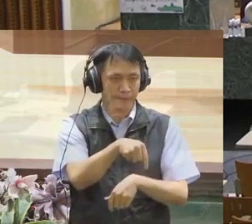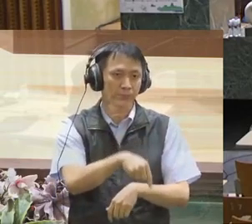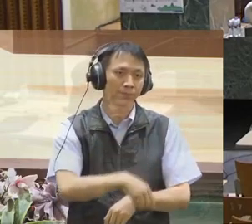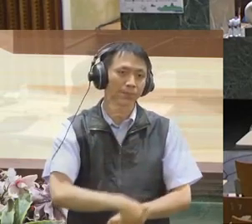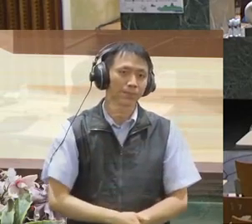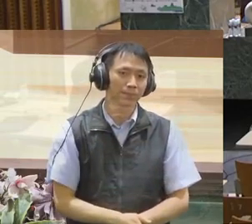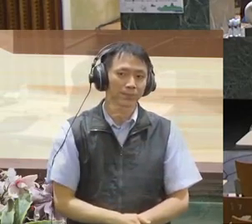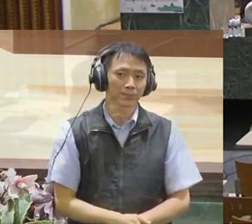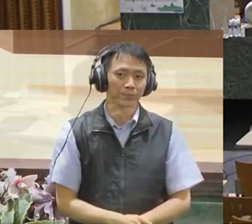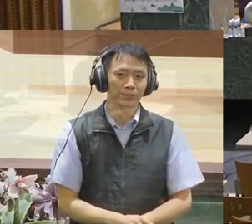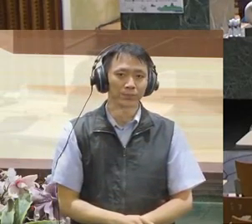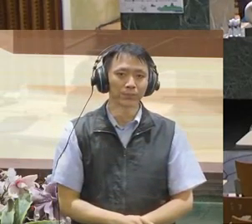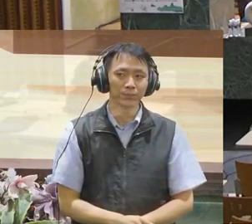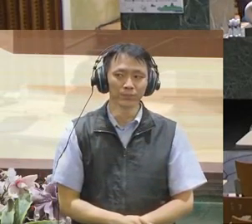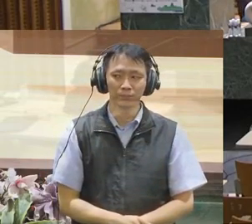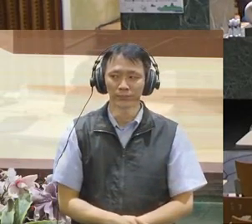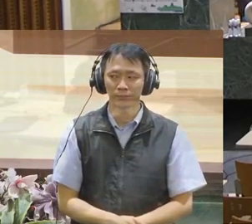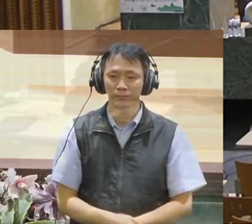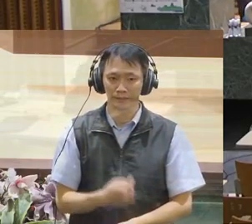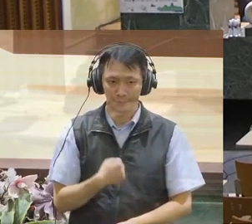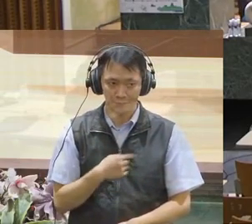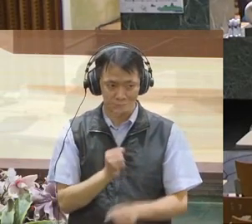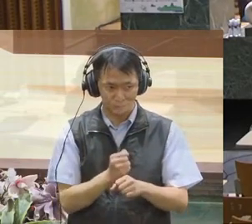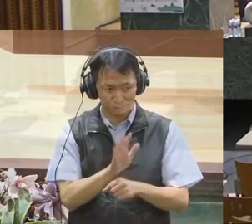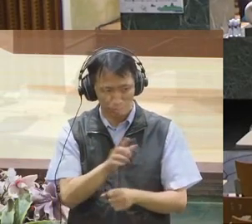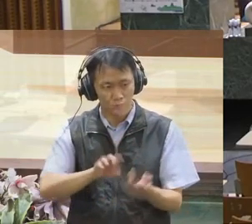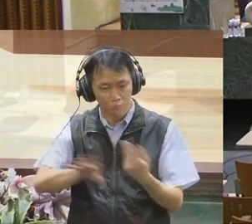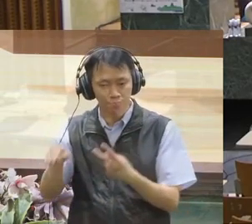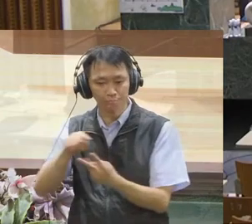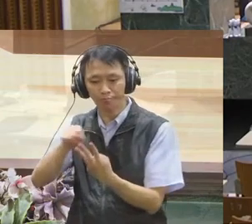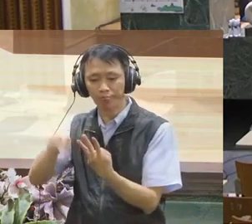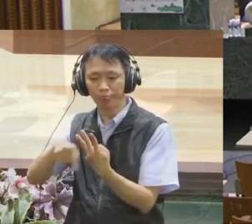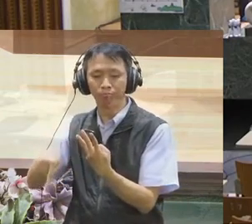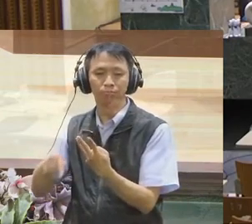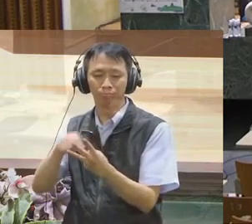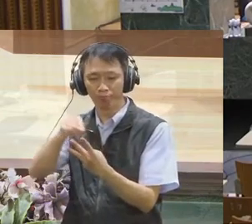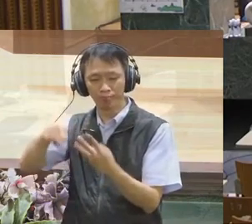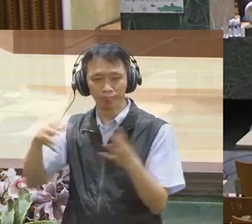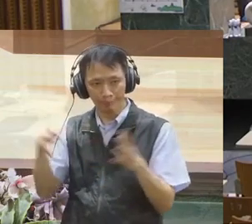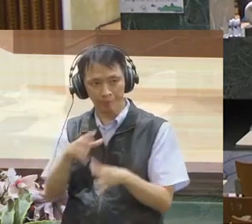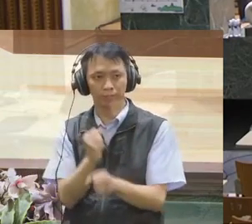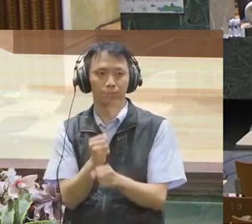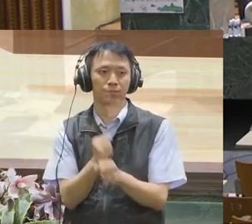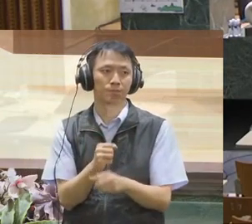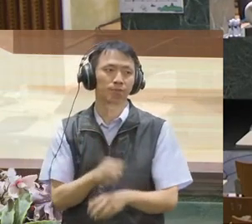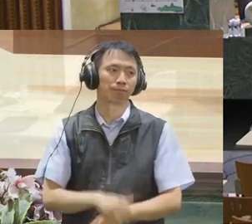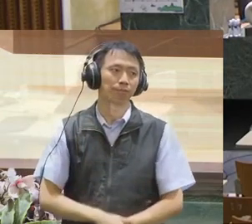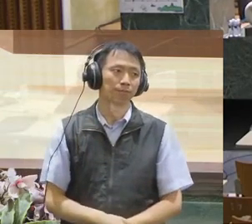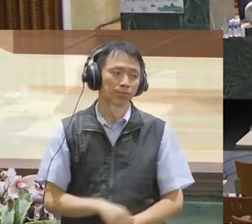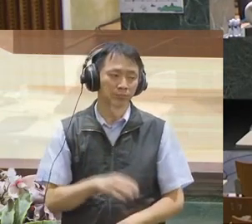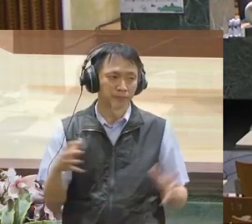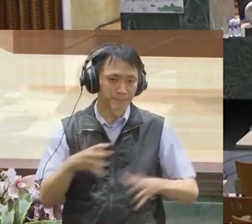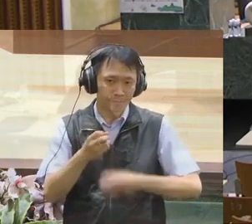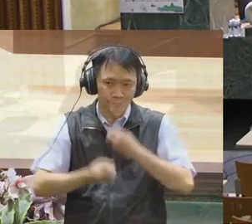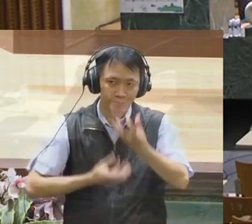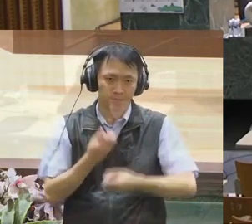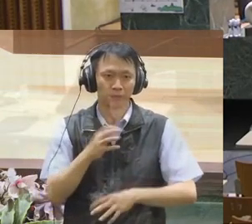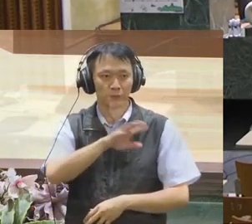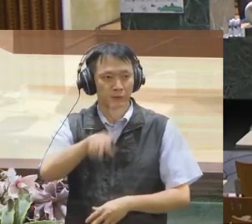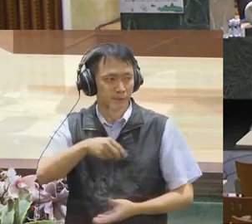Cham, one of our great researchers, and also coming from that mission. Check out this project. It's a great initiative in the Asian